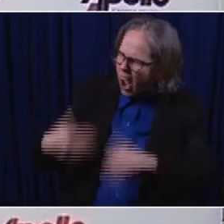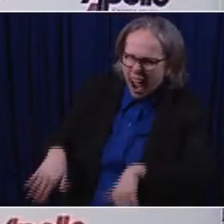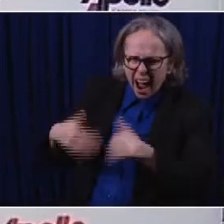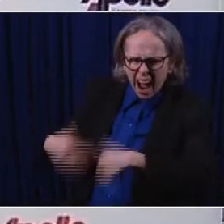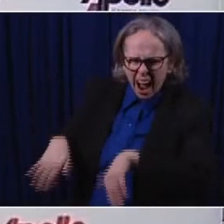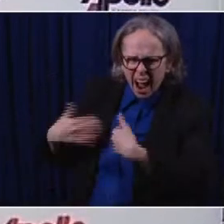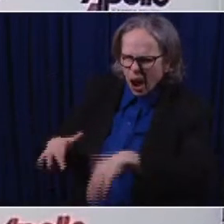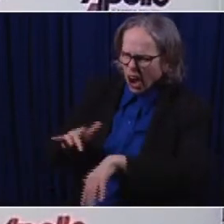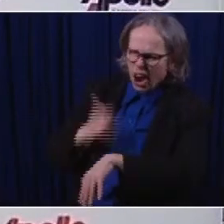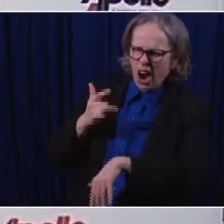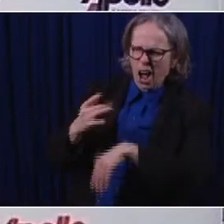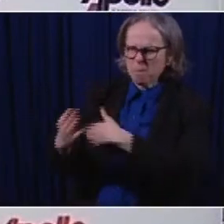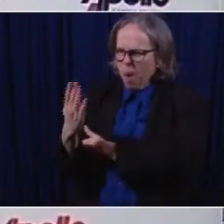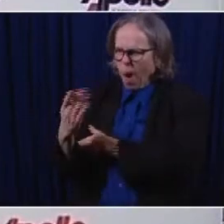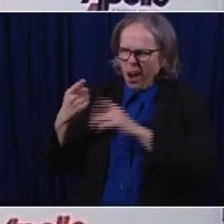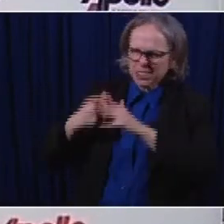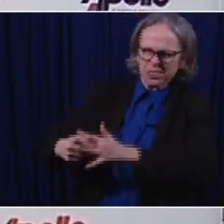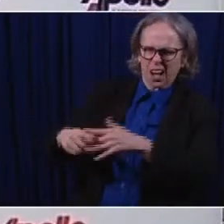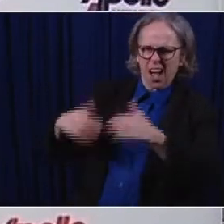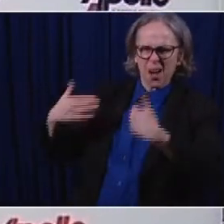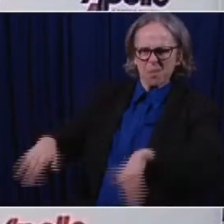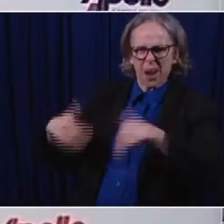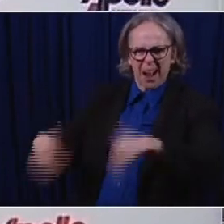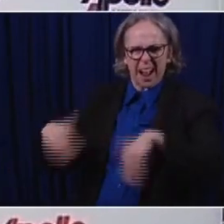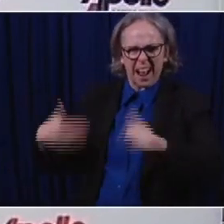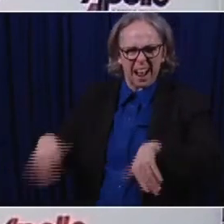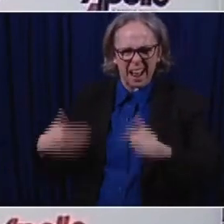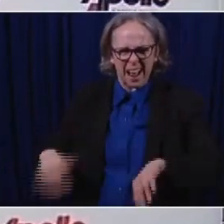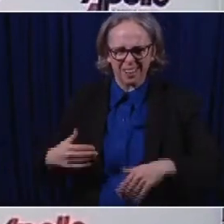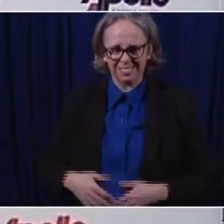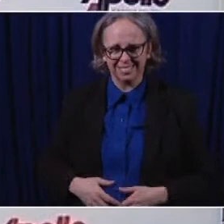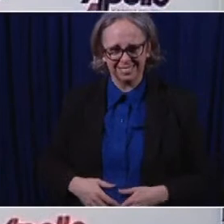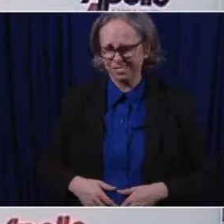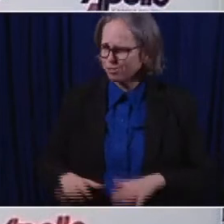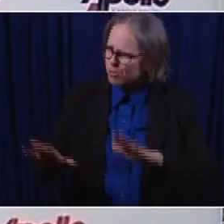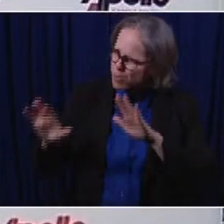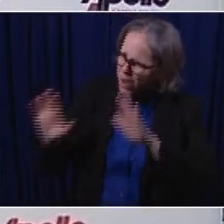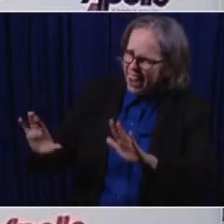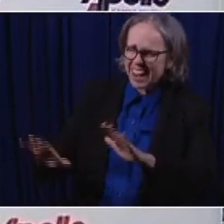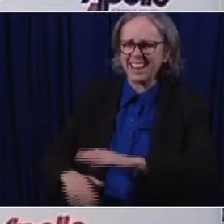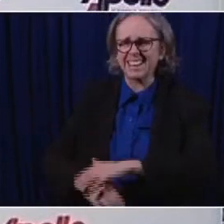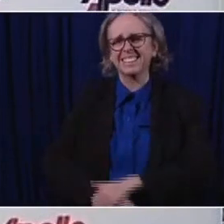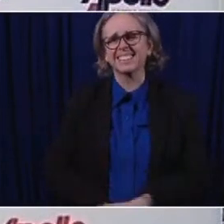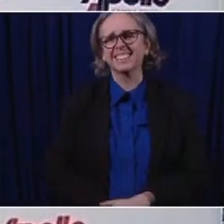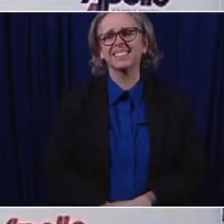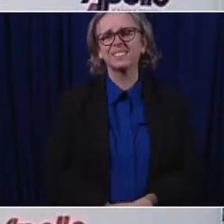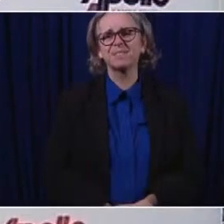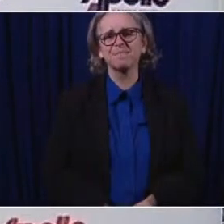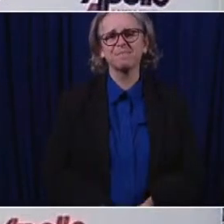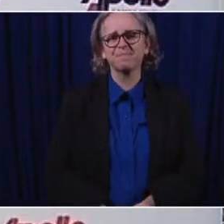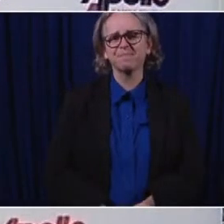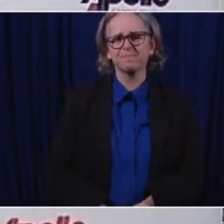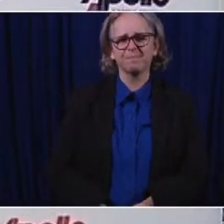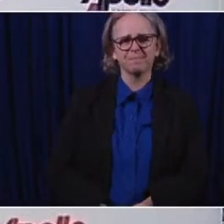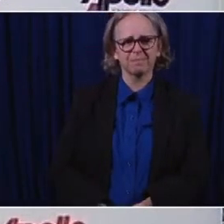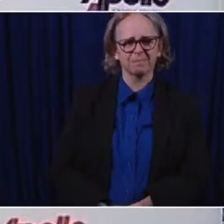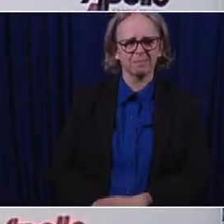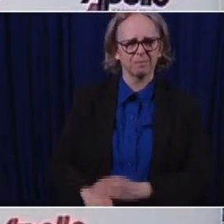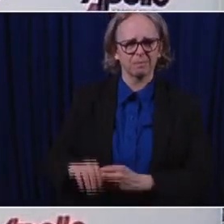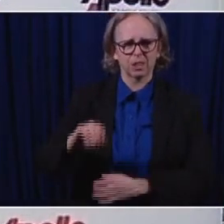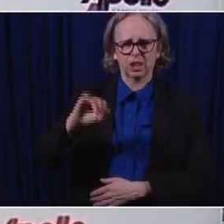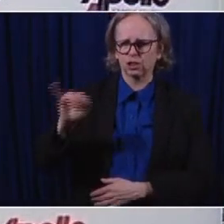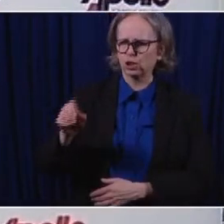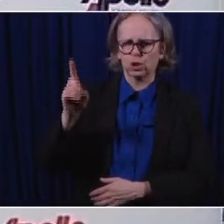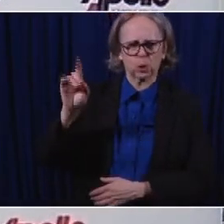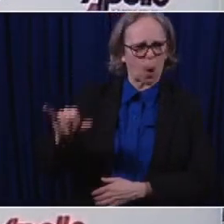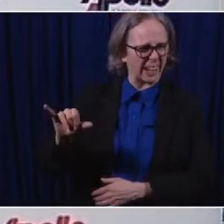start. Well, that's great. Jody Benda, sports, fitness, and exercise science